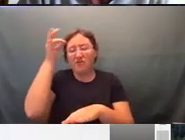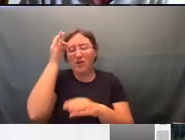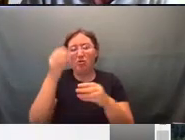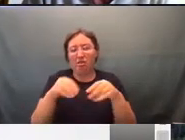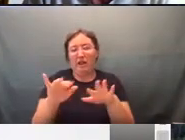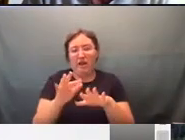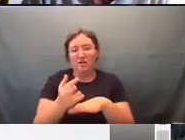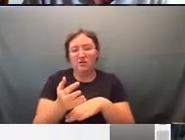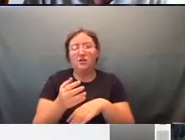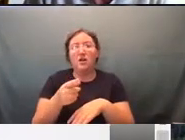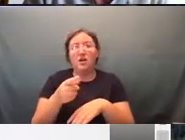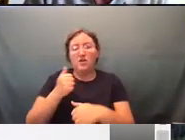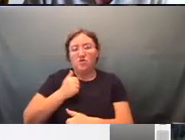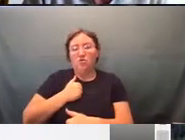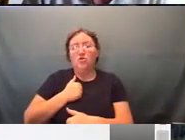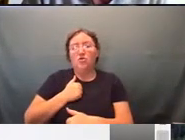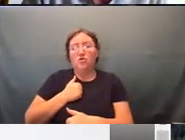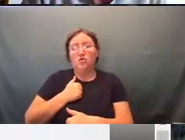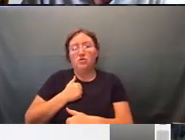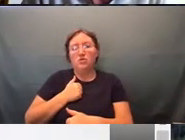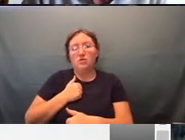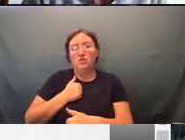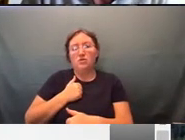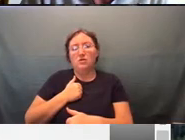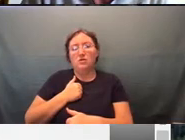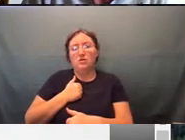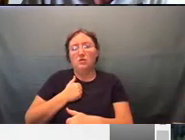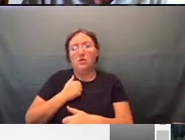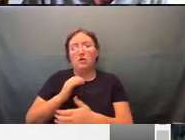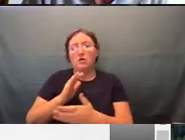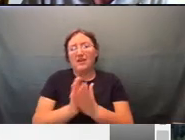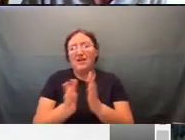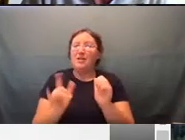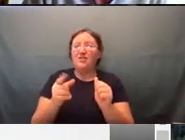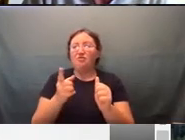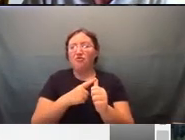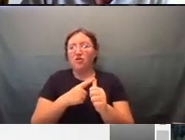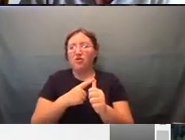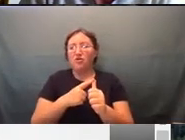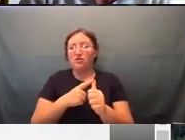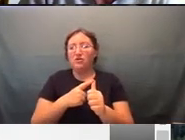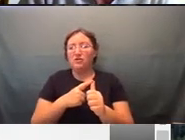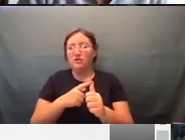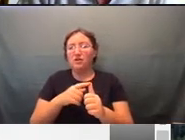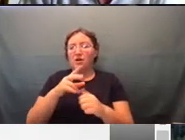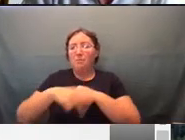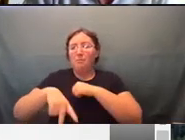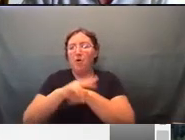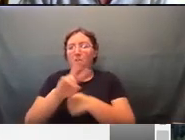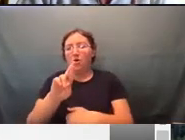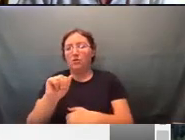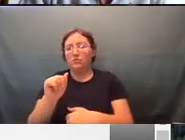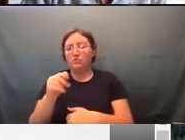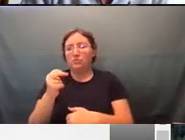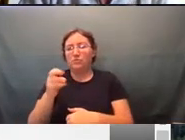land, but these soldiers became the archetype, the first park rangers, as they were protecting this land from